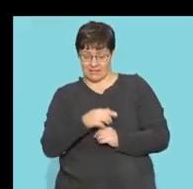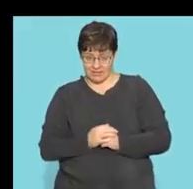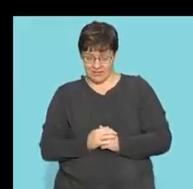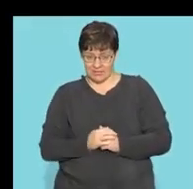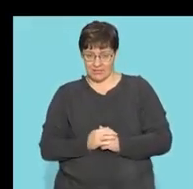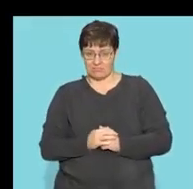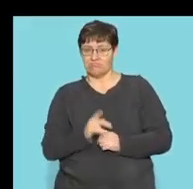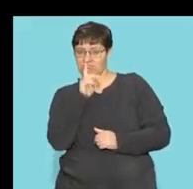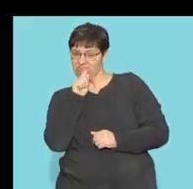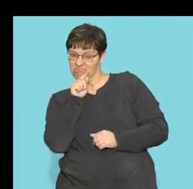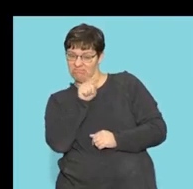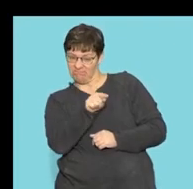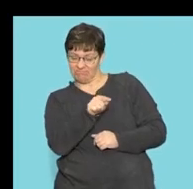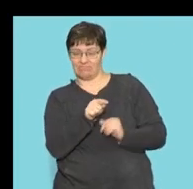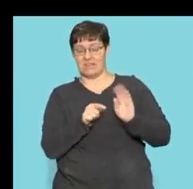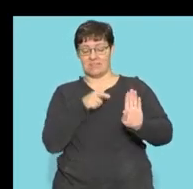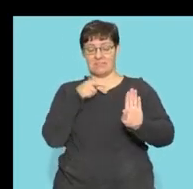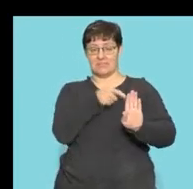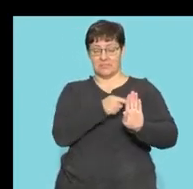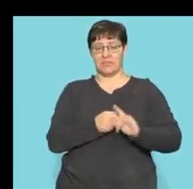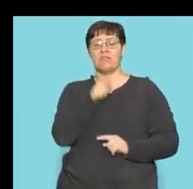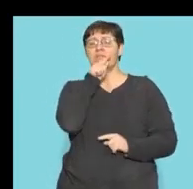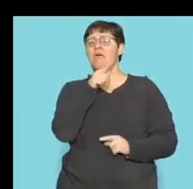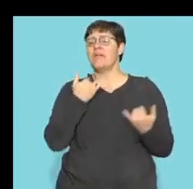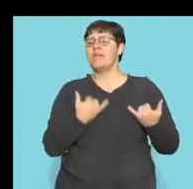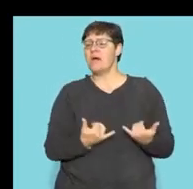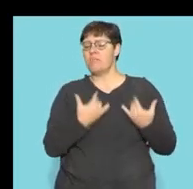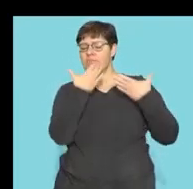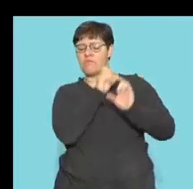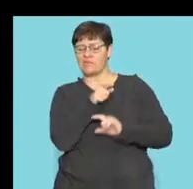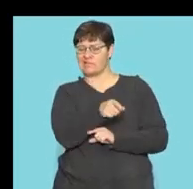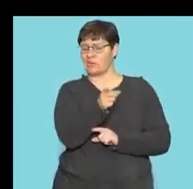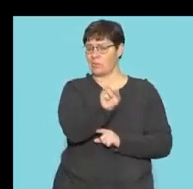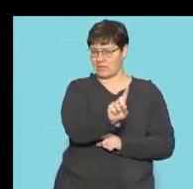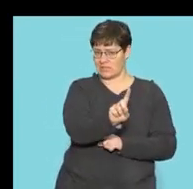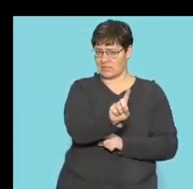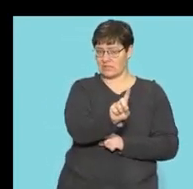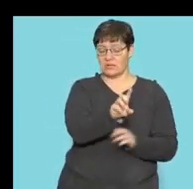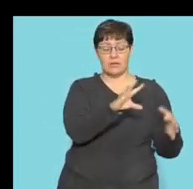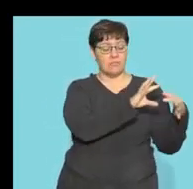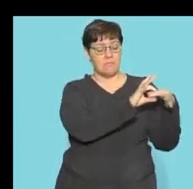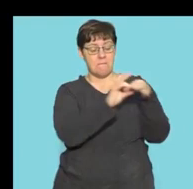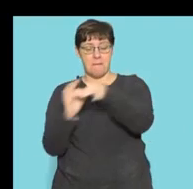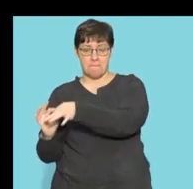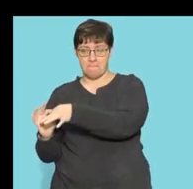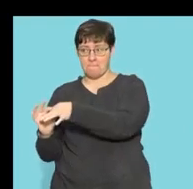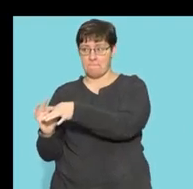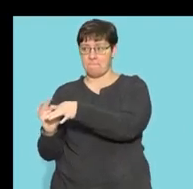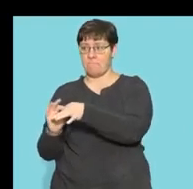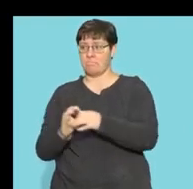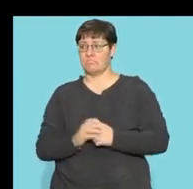focus today is on the electrolytic cell, and in this section I want us to take a look at the